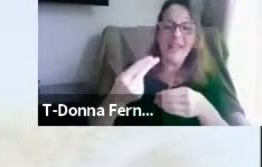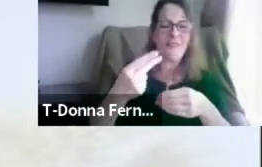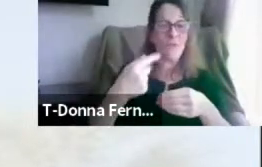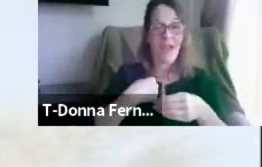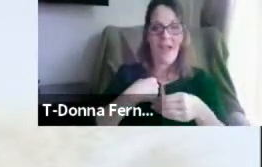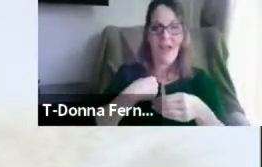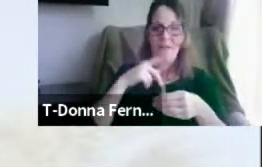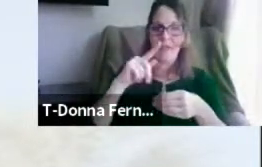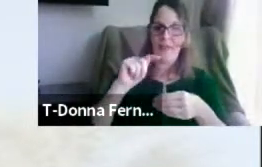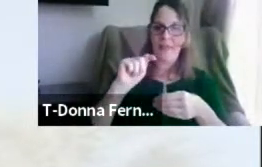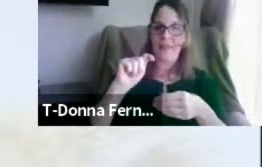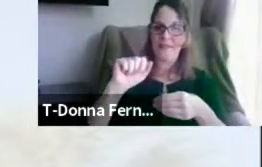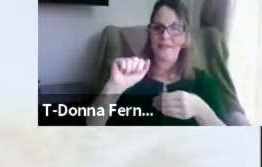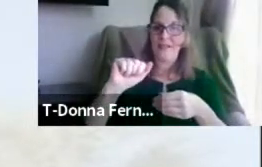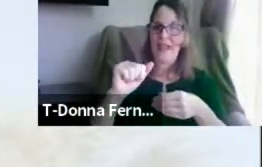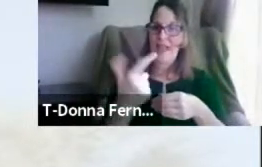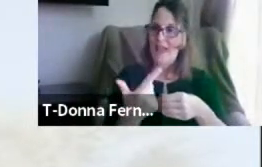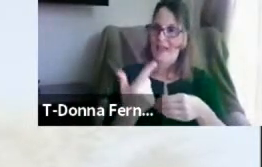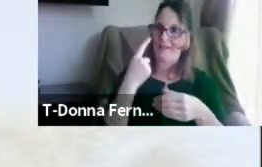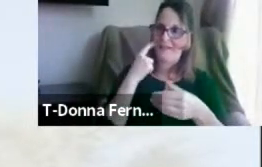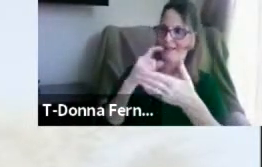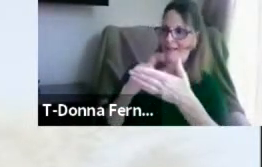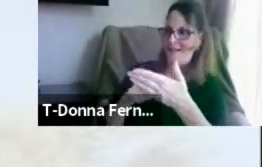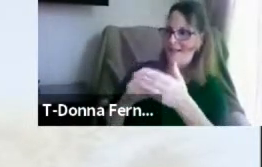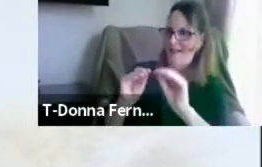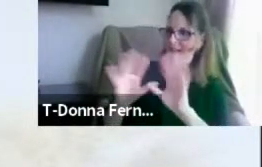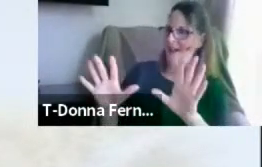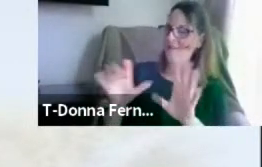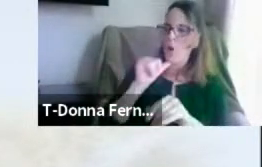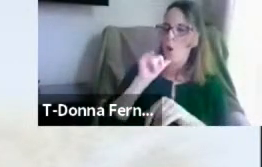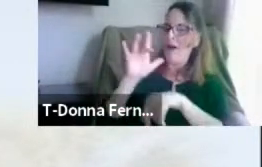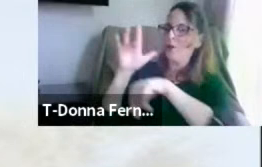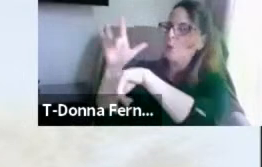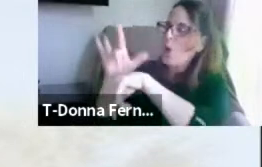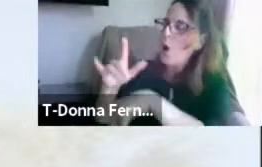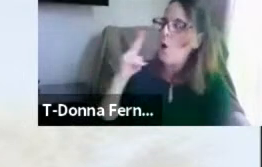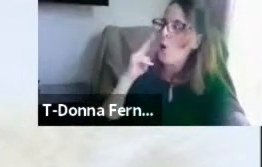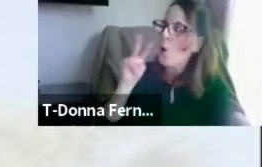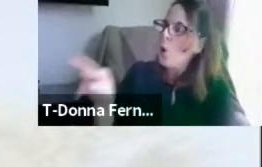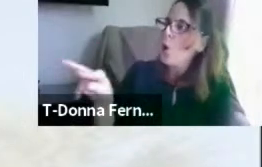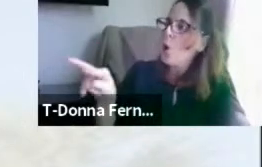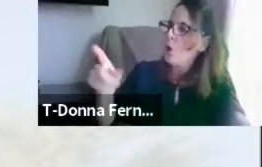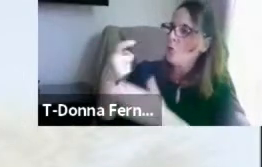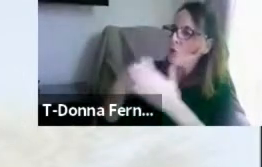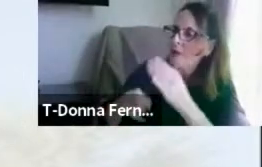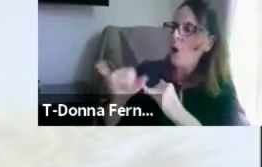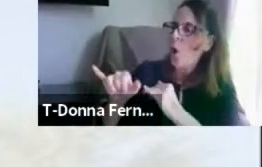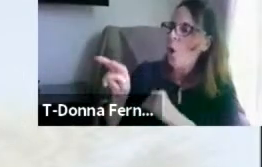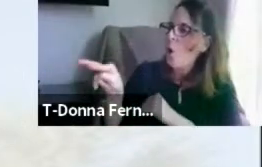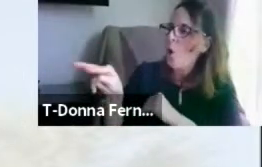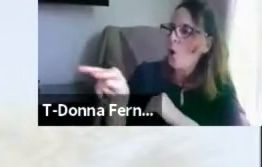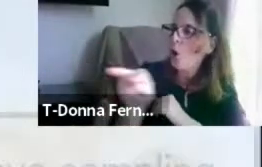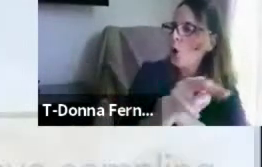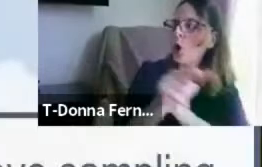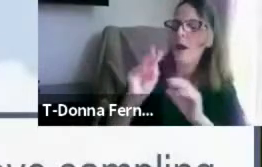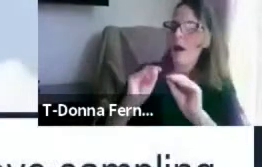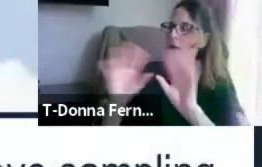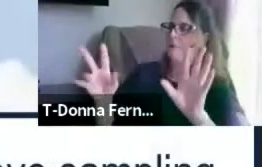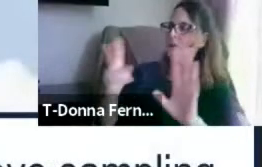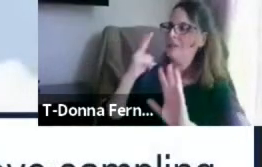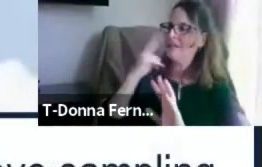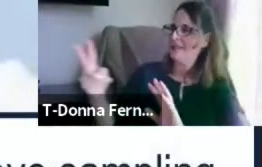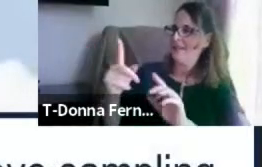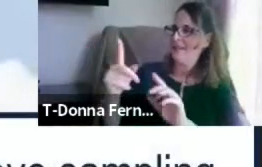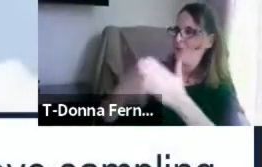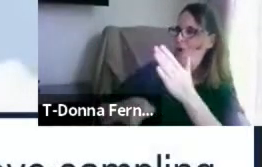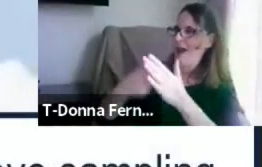them conspicuously displayed, people are not going to have to touch those tags to see the price of items.